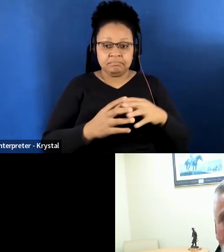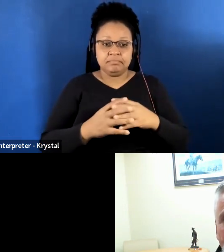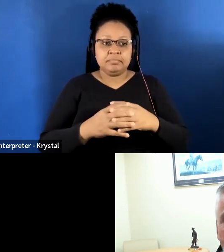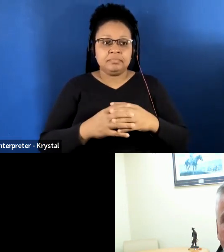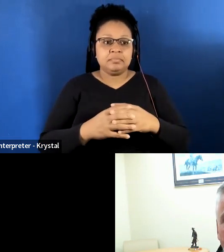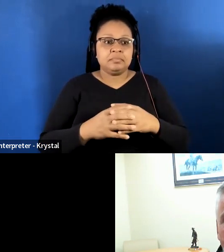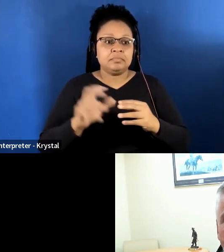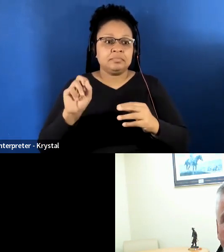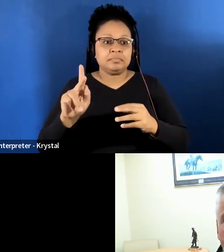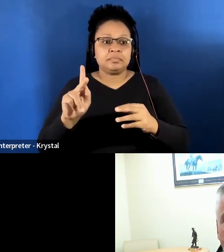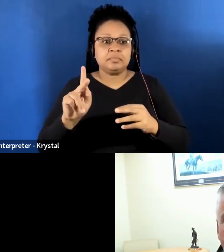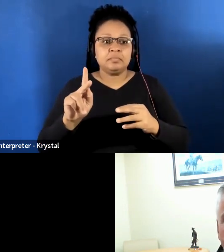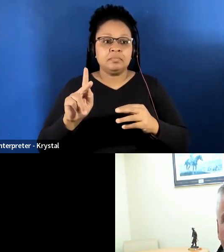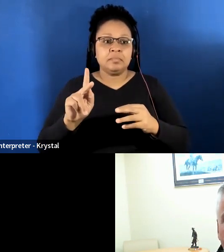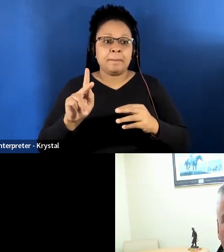All right.